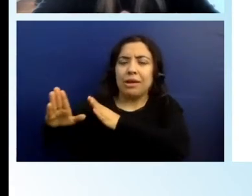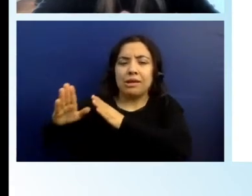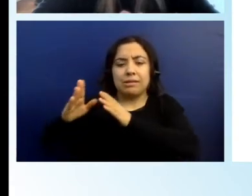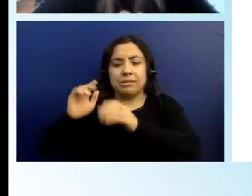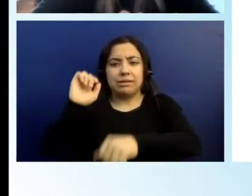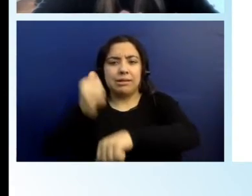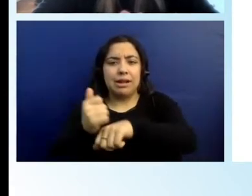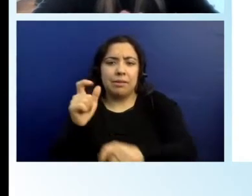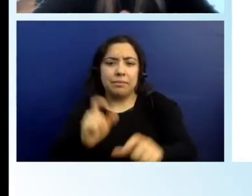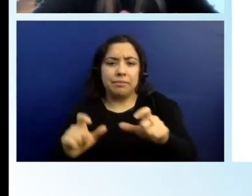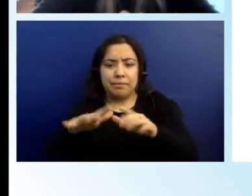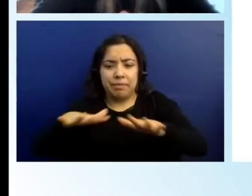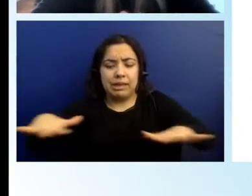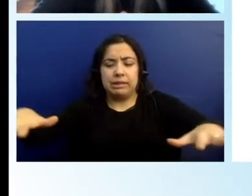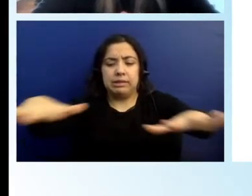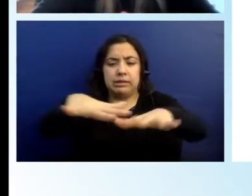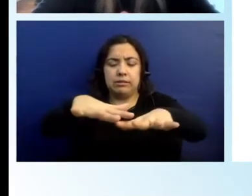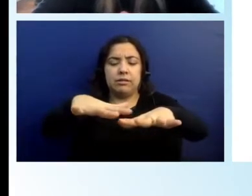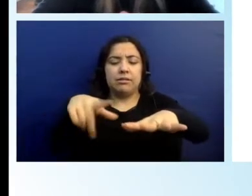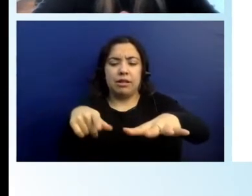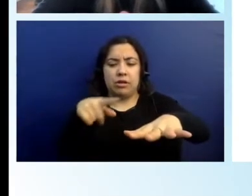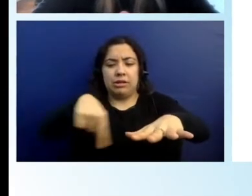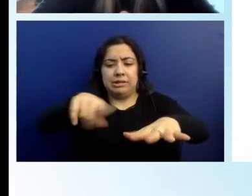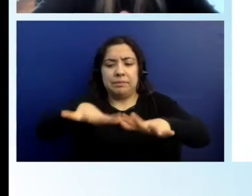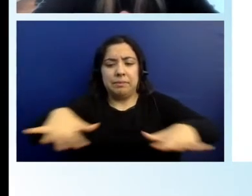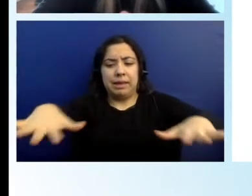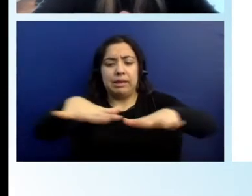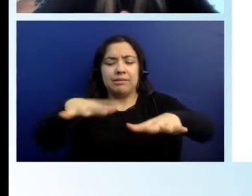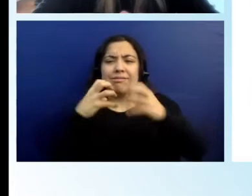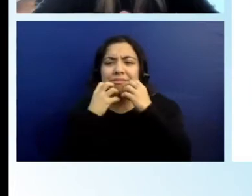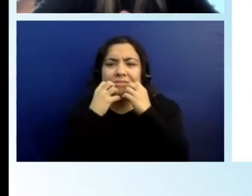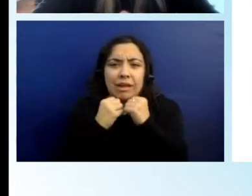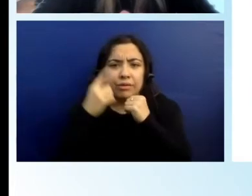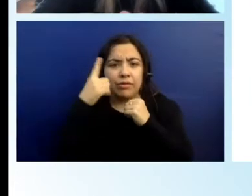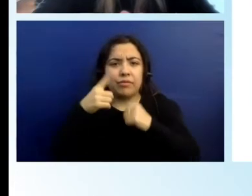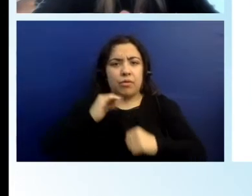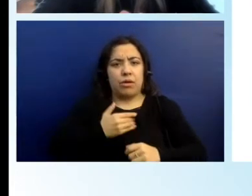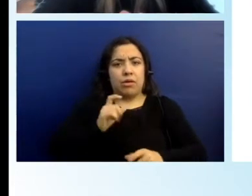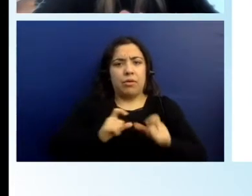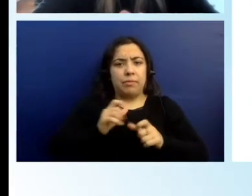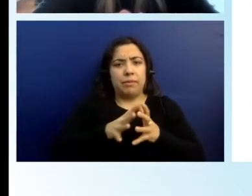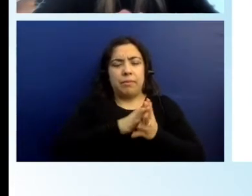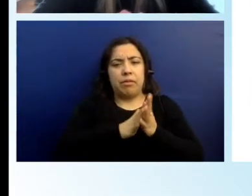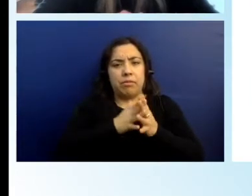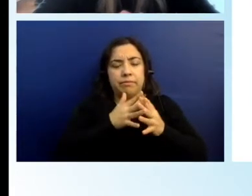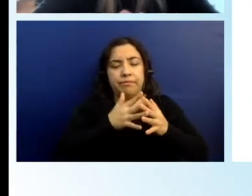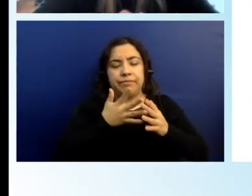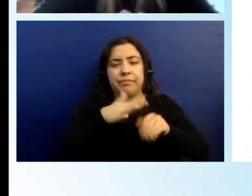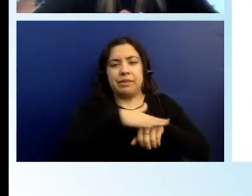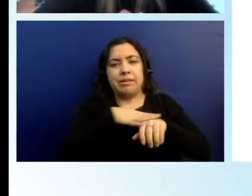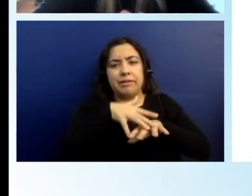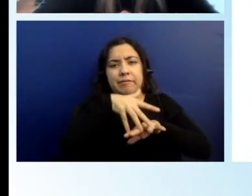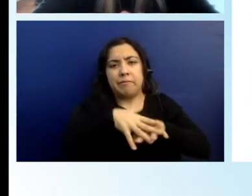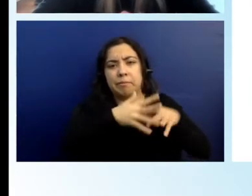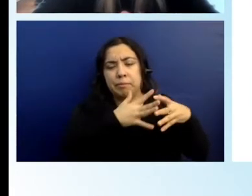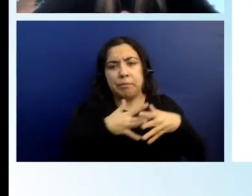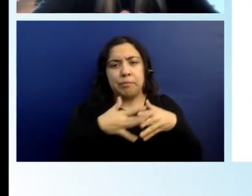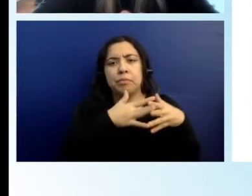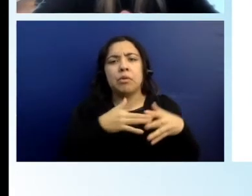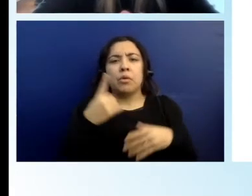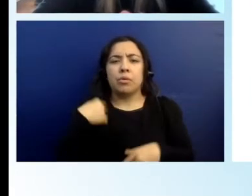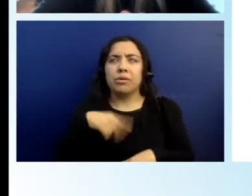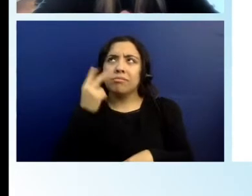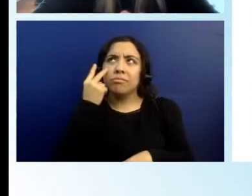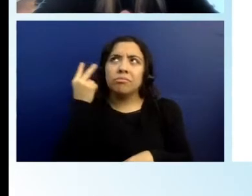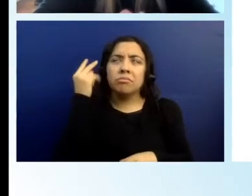indigenous people. You know, we're often thinking about, you know, when we're creating a new place, when we're creating a new work of art,